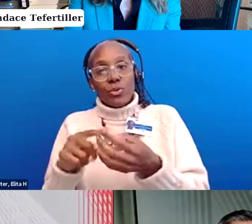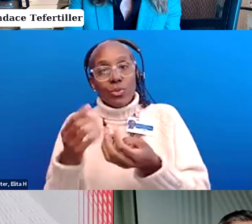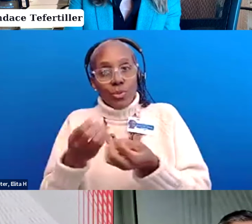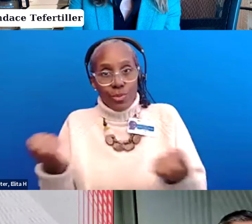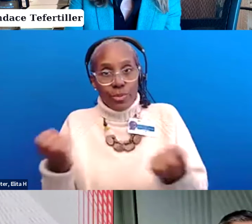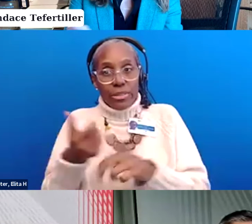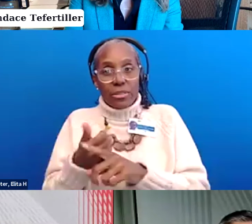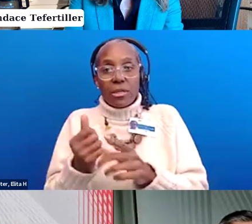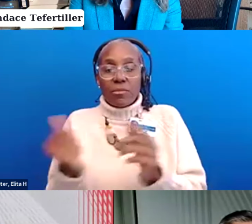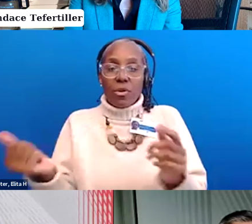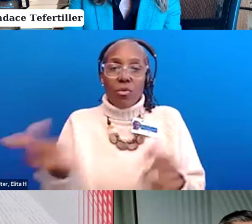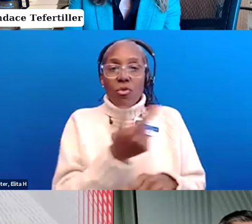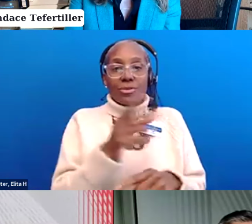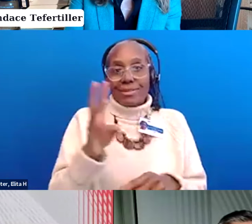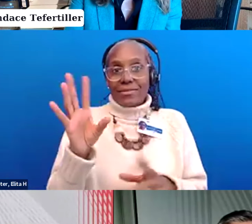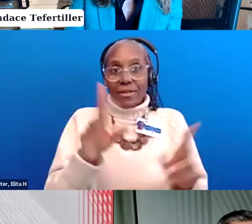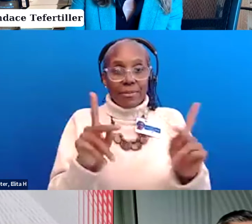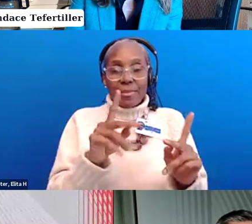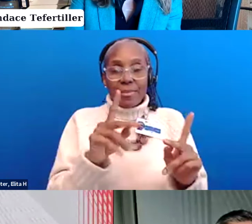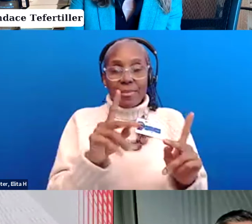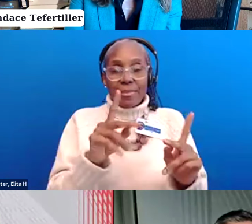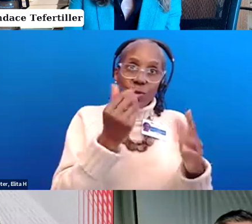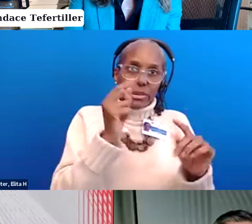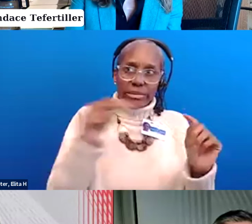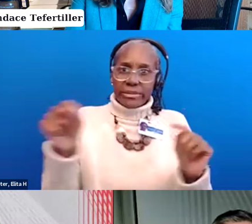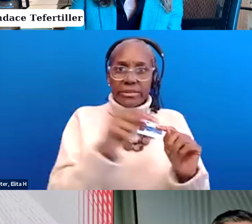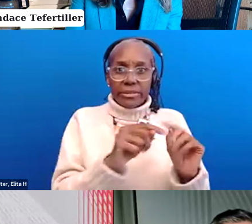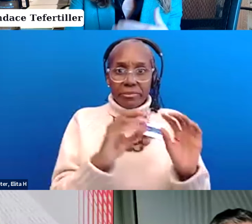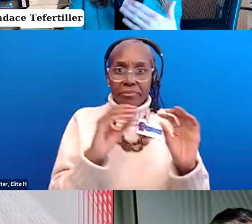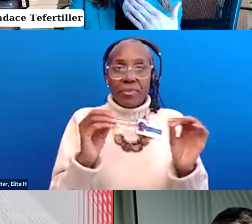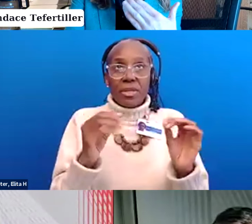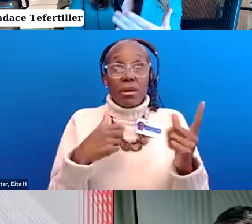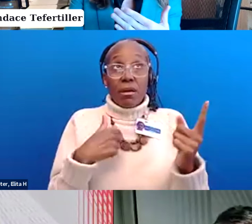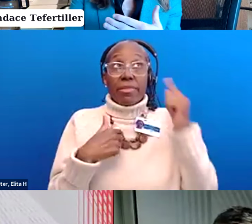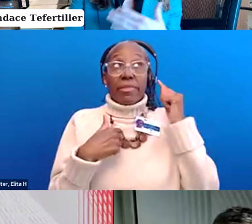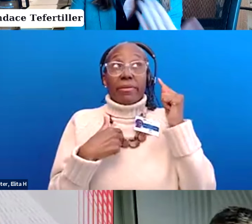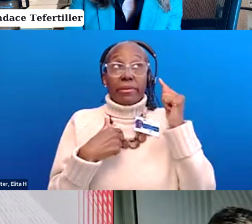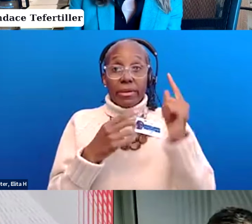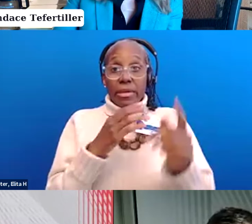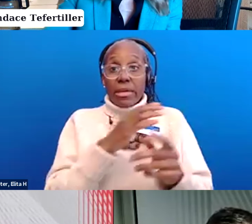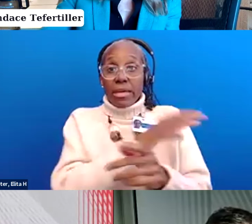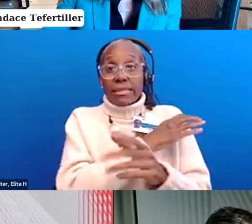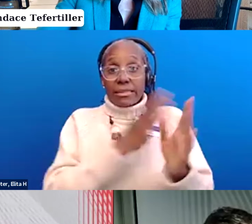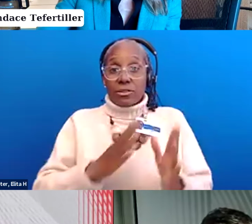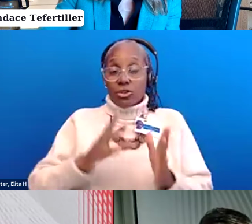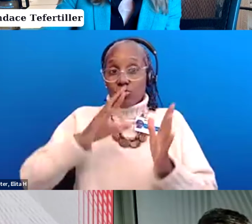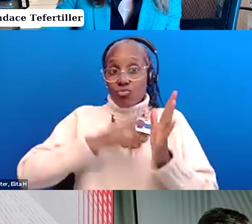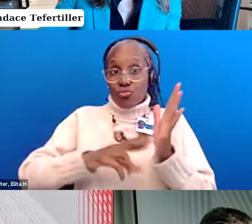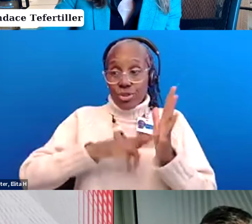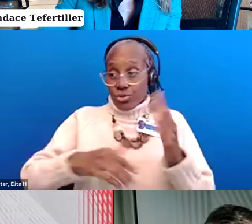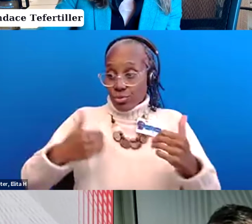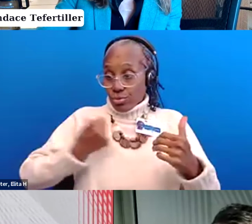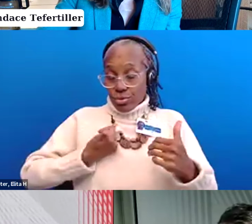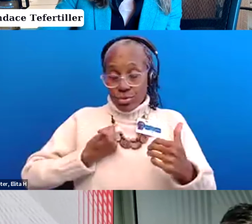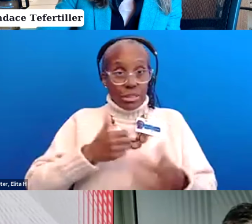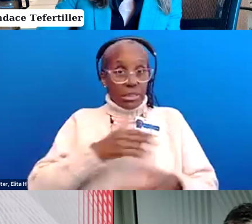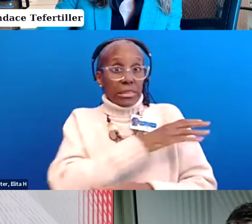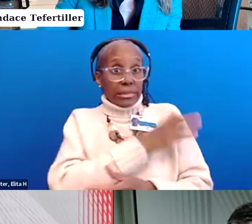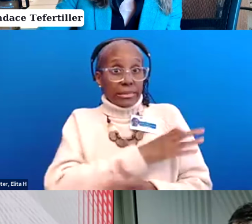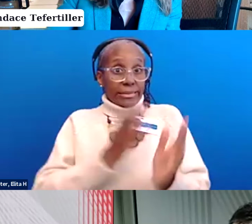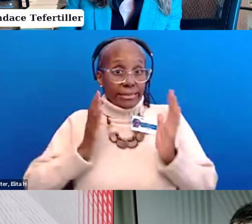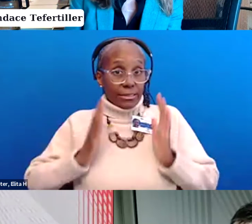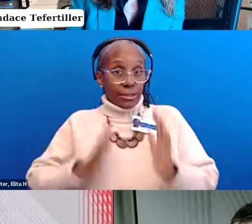across all 65 participants and across 14 sites. And so when I think as a clinician, as a research clinician,